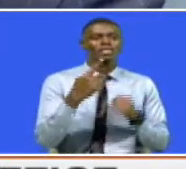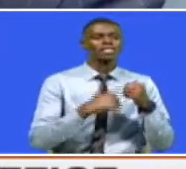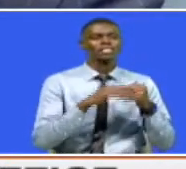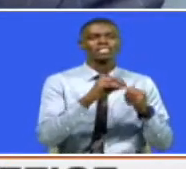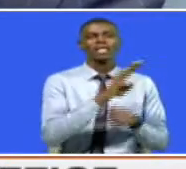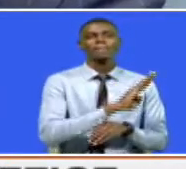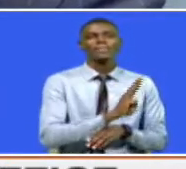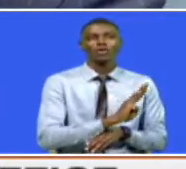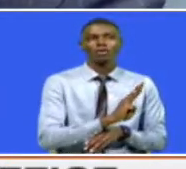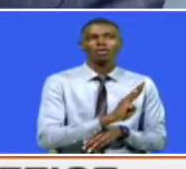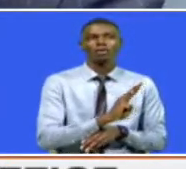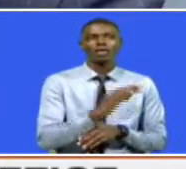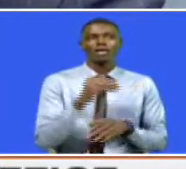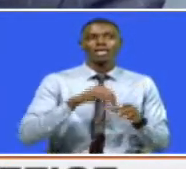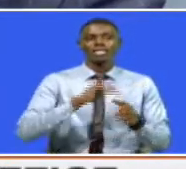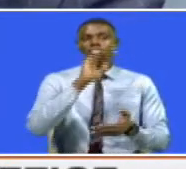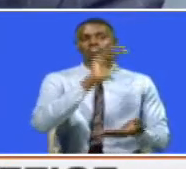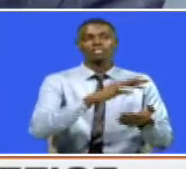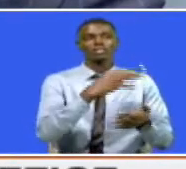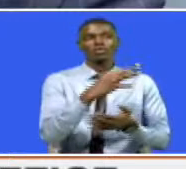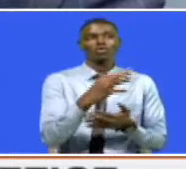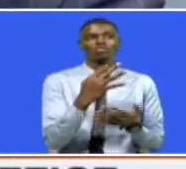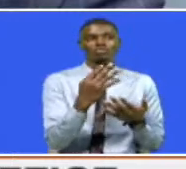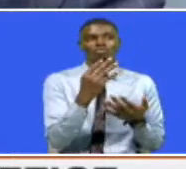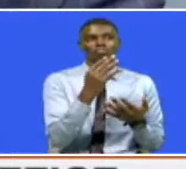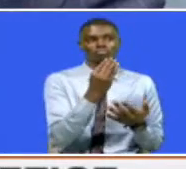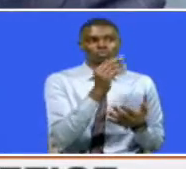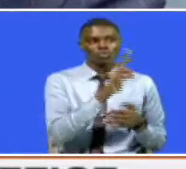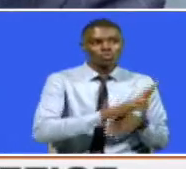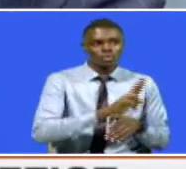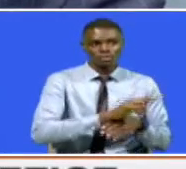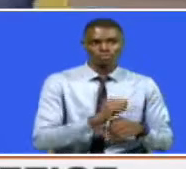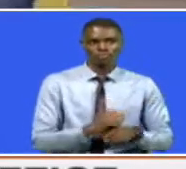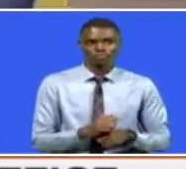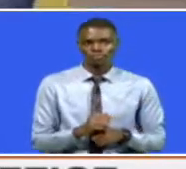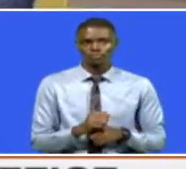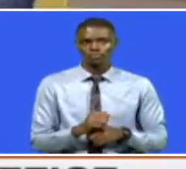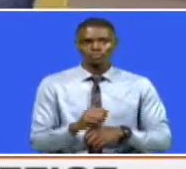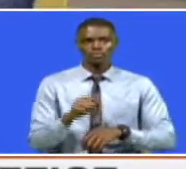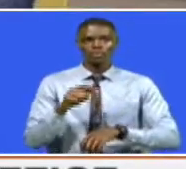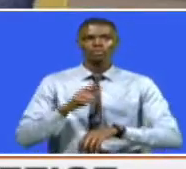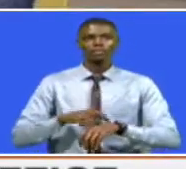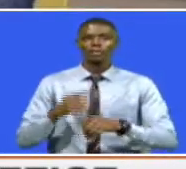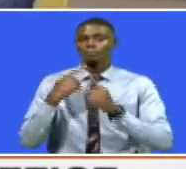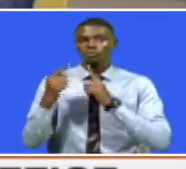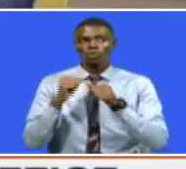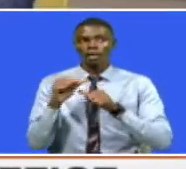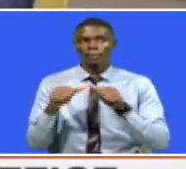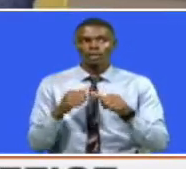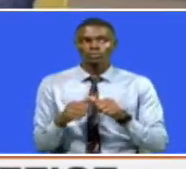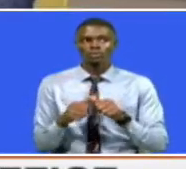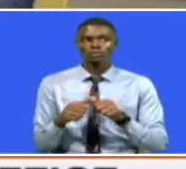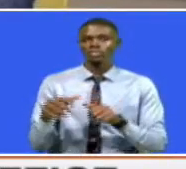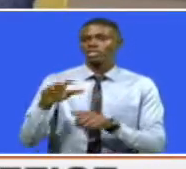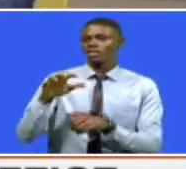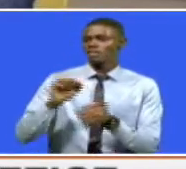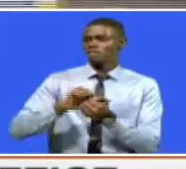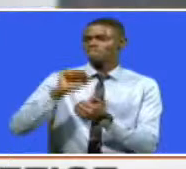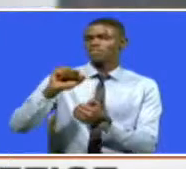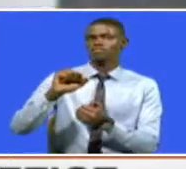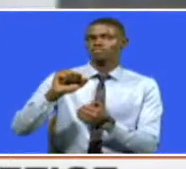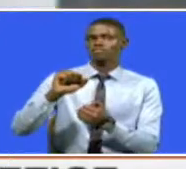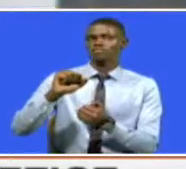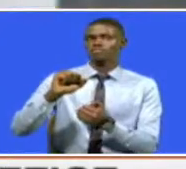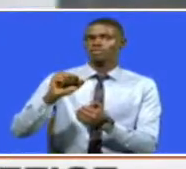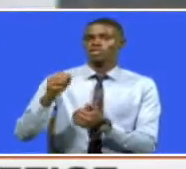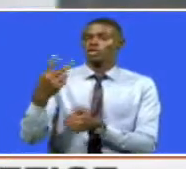shillings in subsidy on consumption. So when we talk about now the, say, you said 15 billion? No,